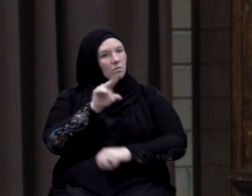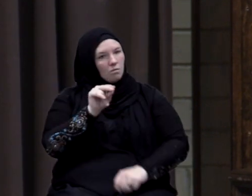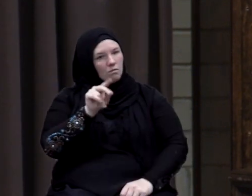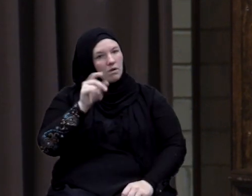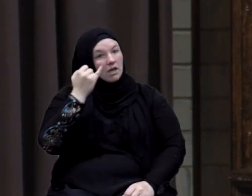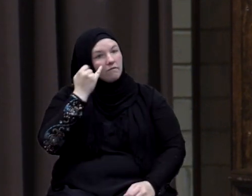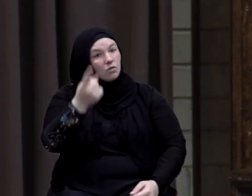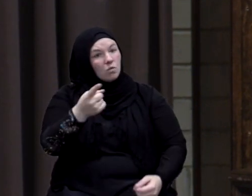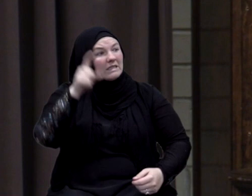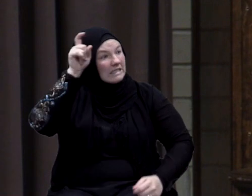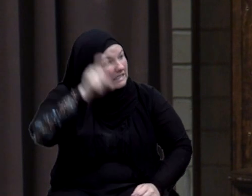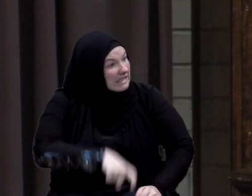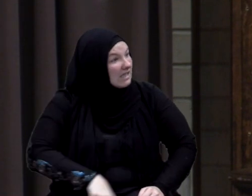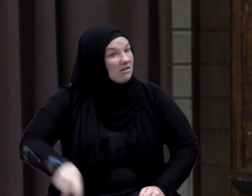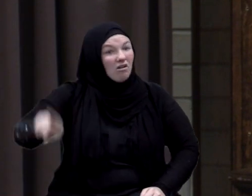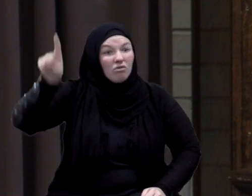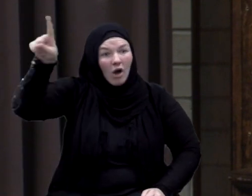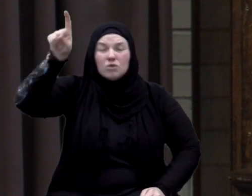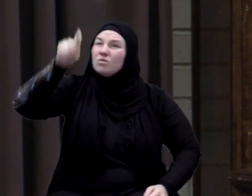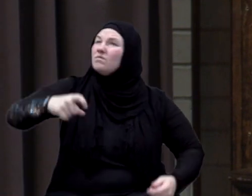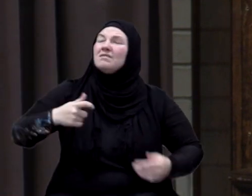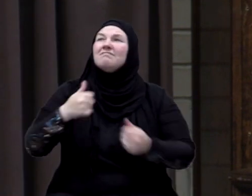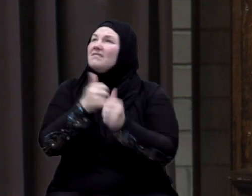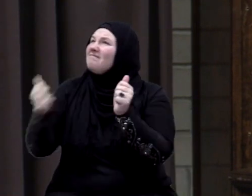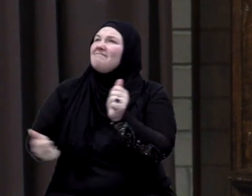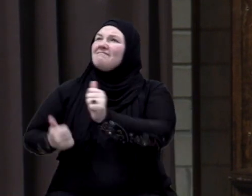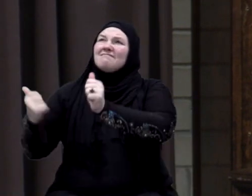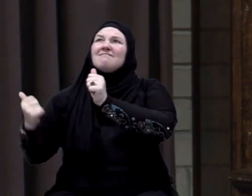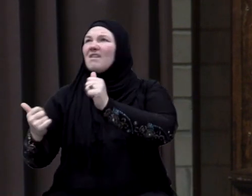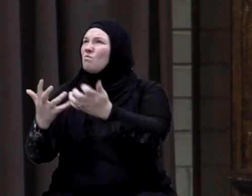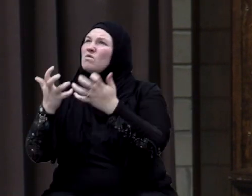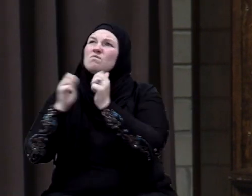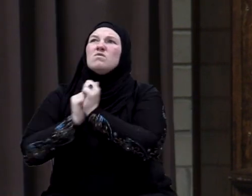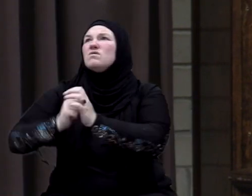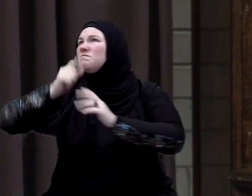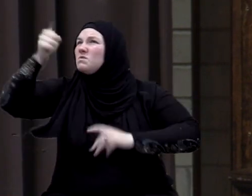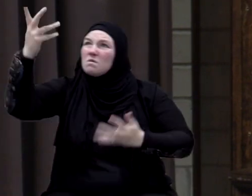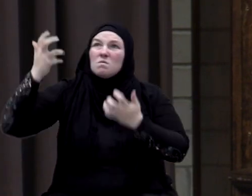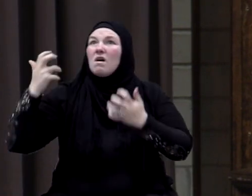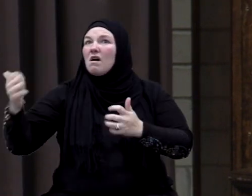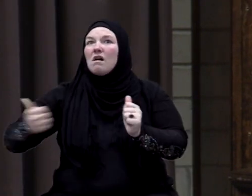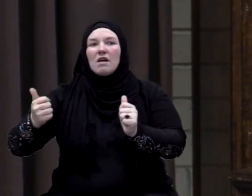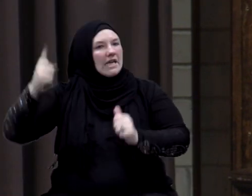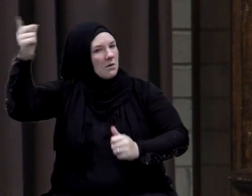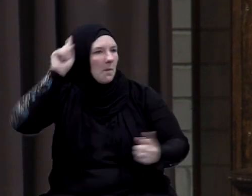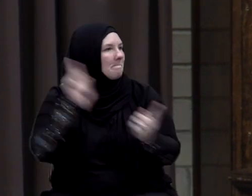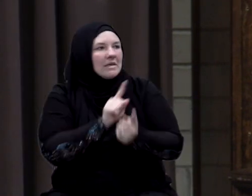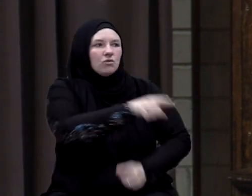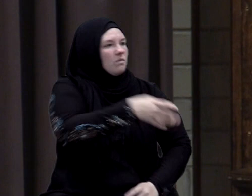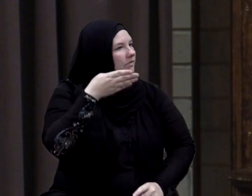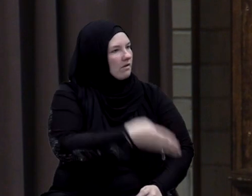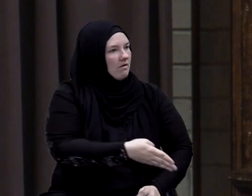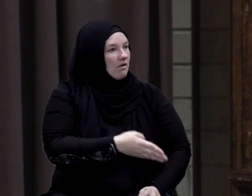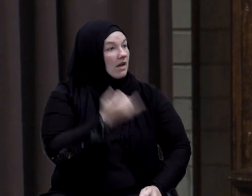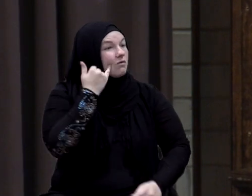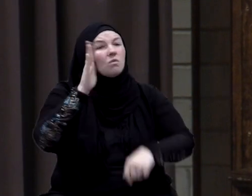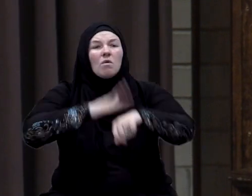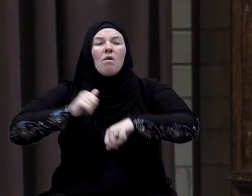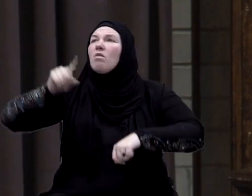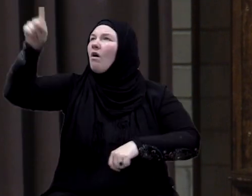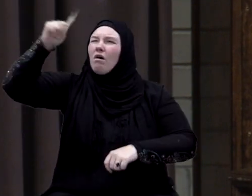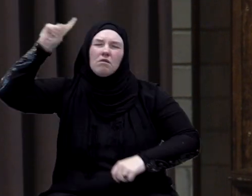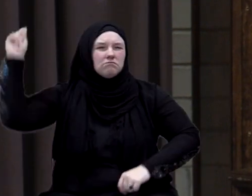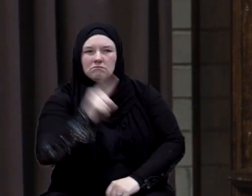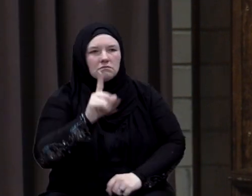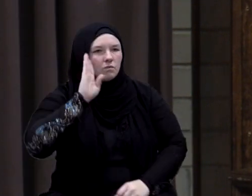him. He is trying to make us love him. He doesn't need our love, but because he knows in